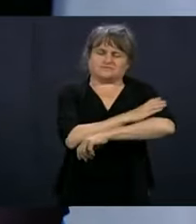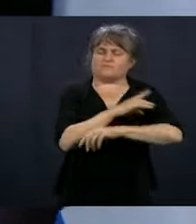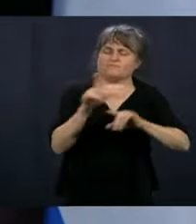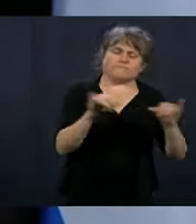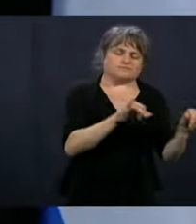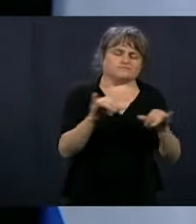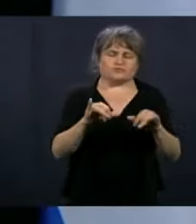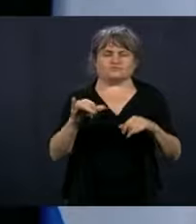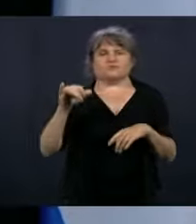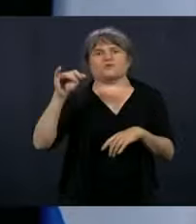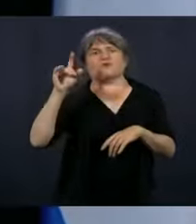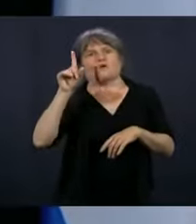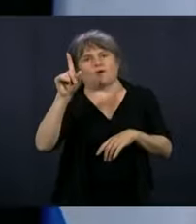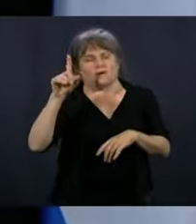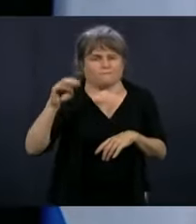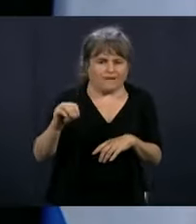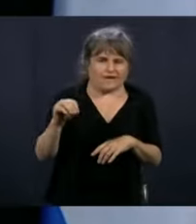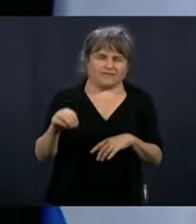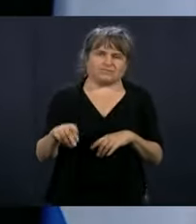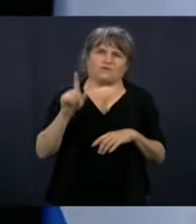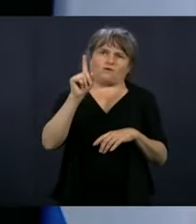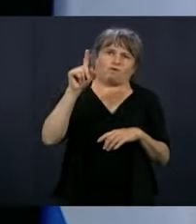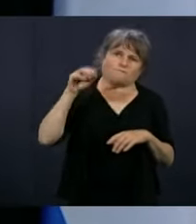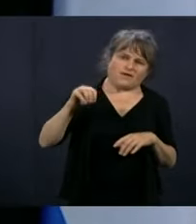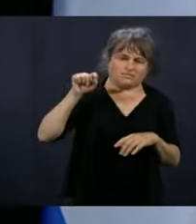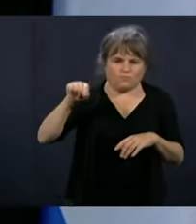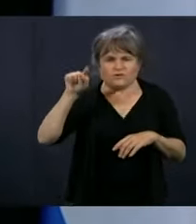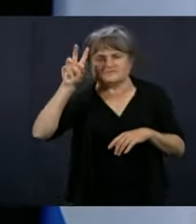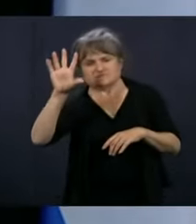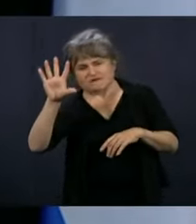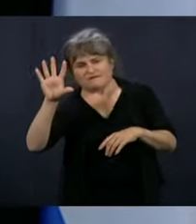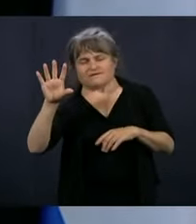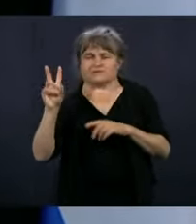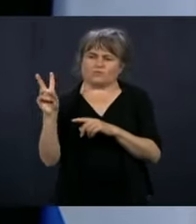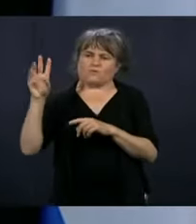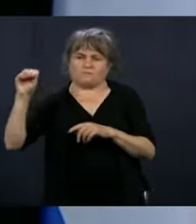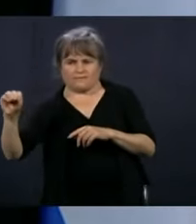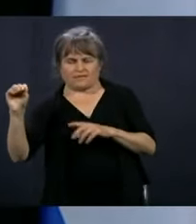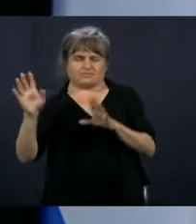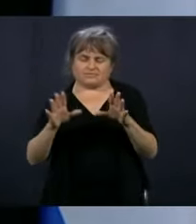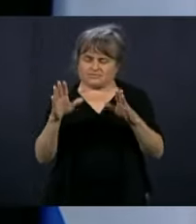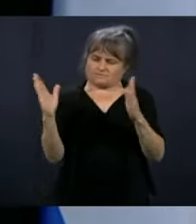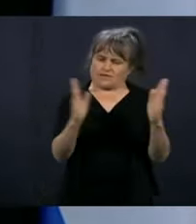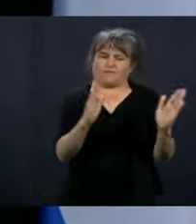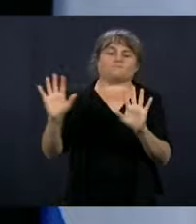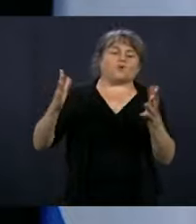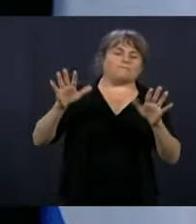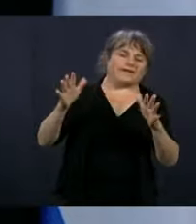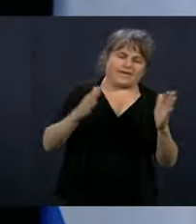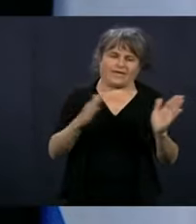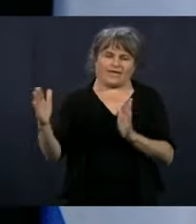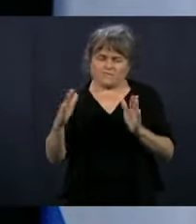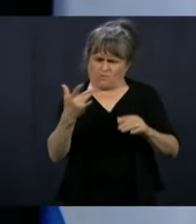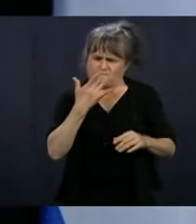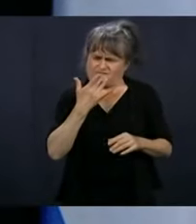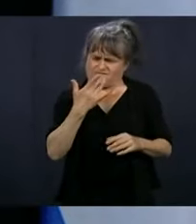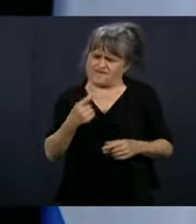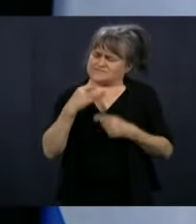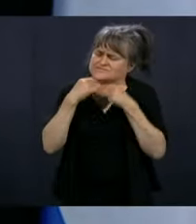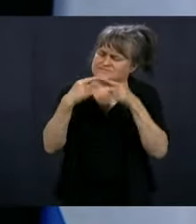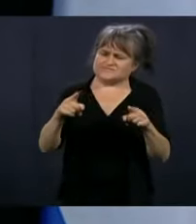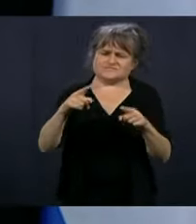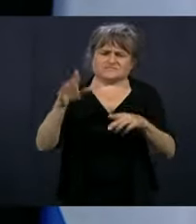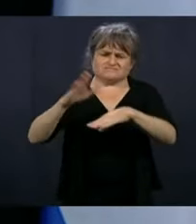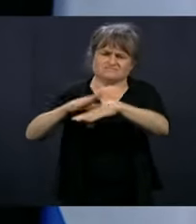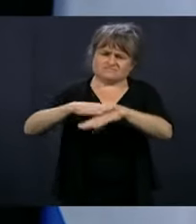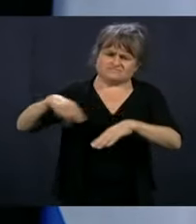thinking, I don't want to tell people to go to 1 meter or 1.5 meters because it can be interpreted differently. But if we say 2 meters, we were going